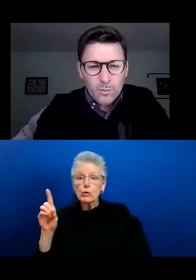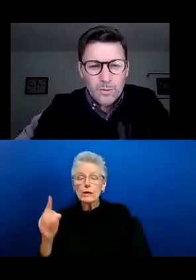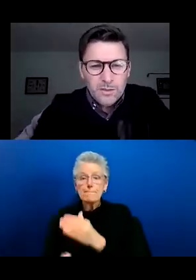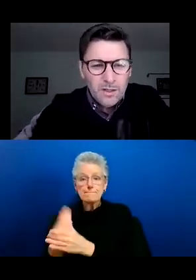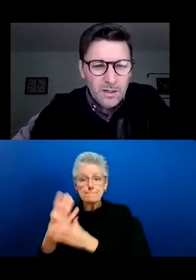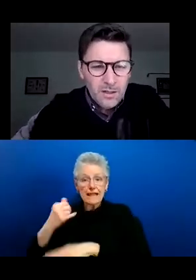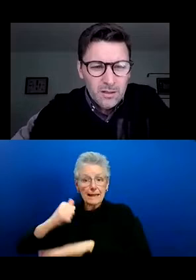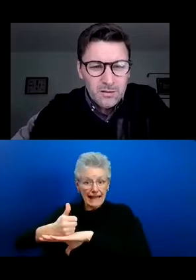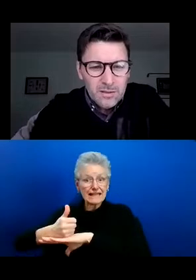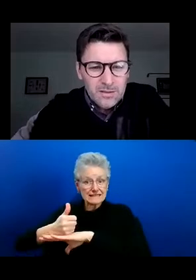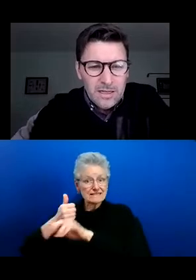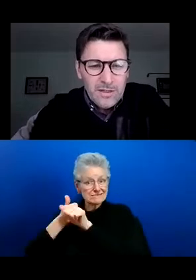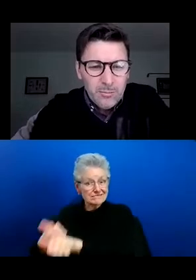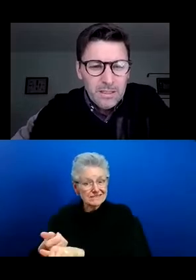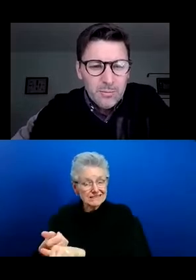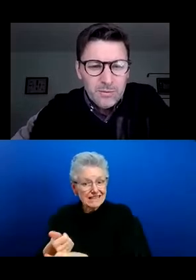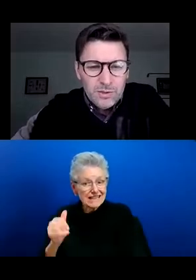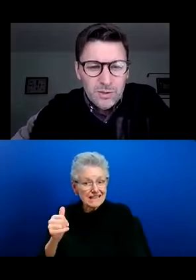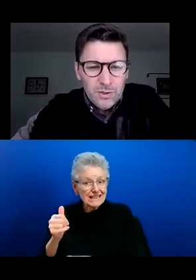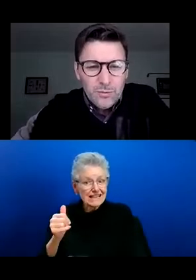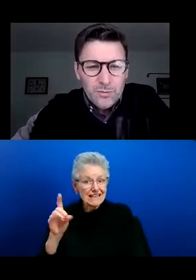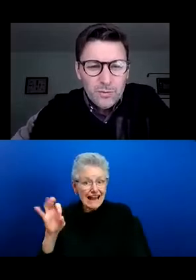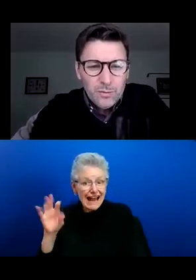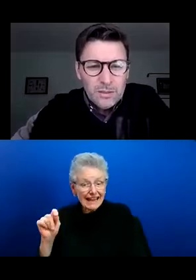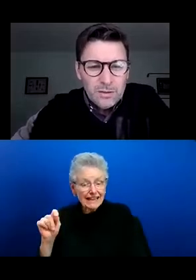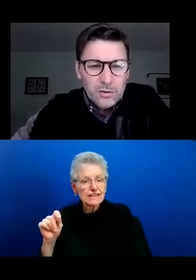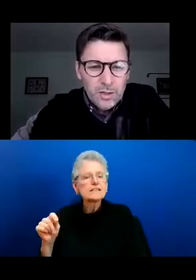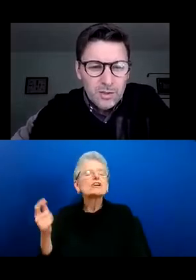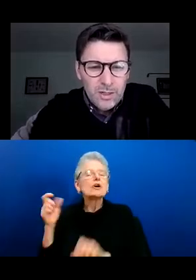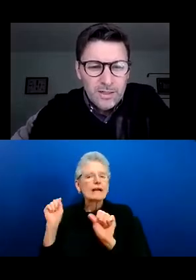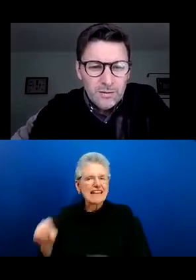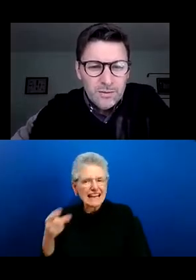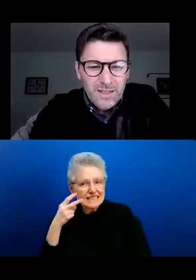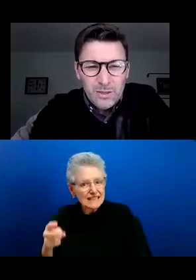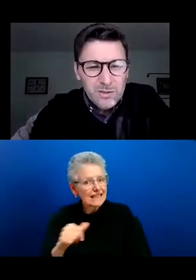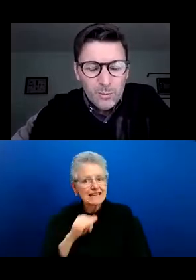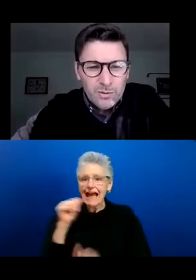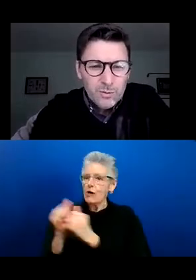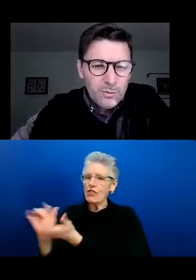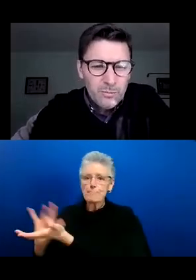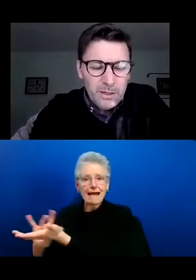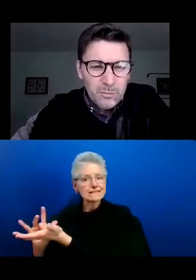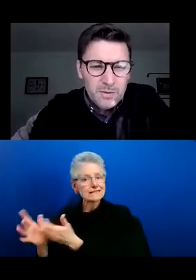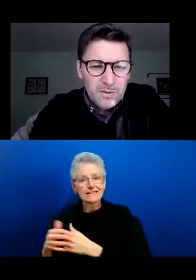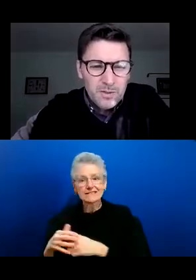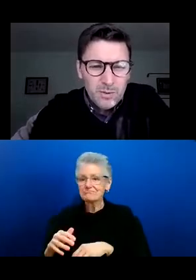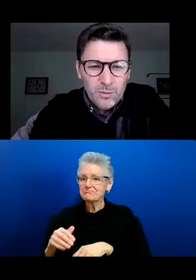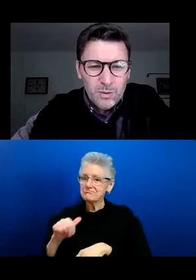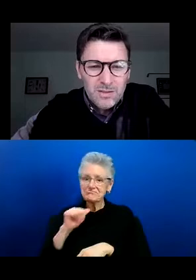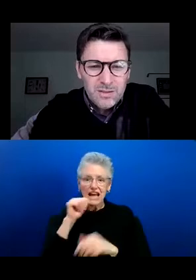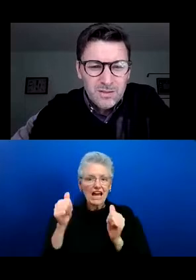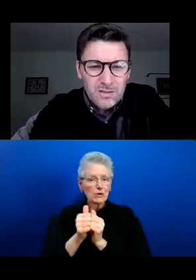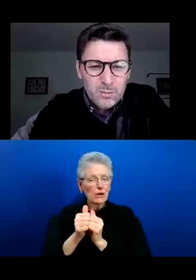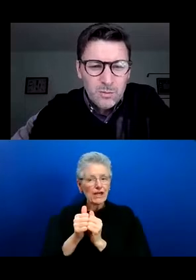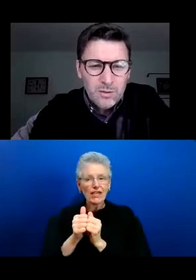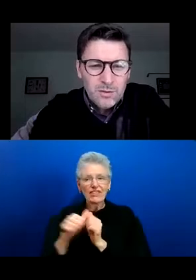see what we have never been able to show through drug trials, and we don't do through medical procedures, but you